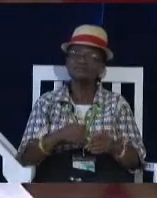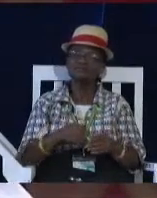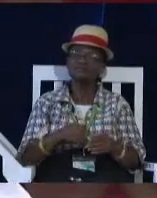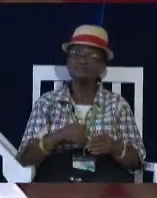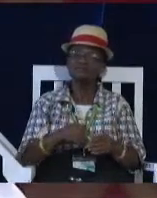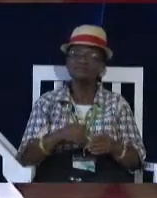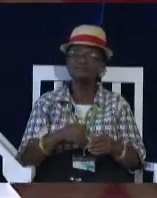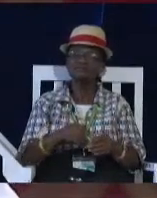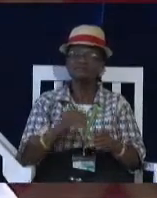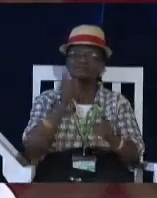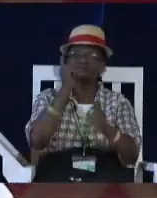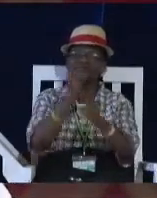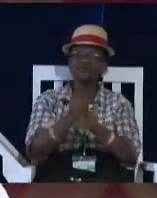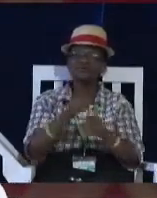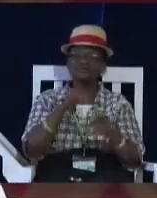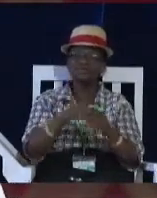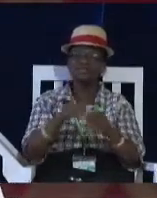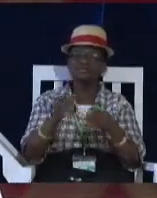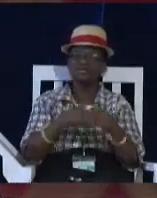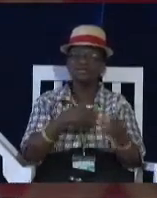just in case.